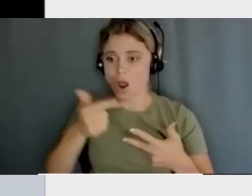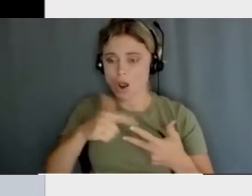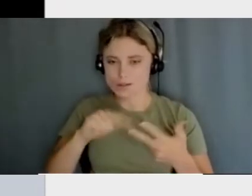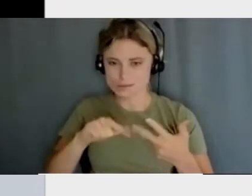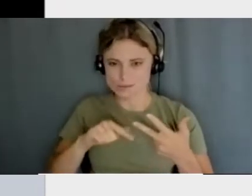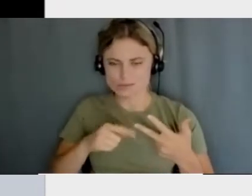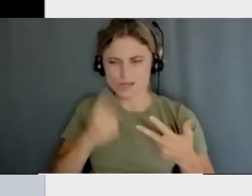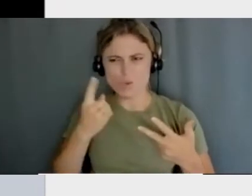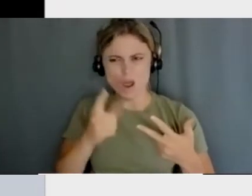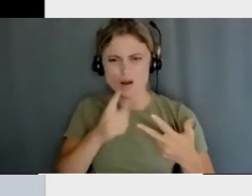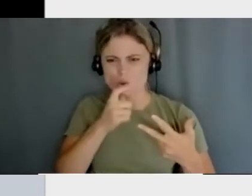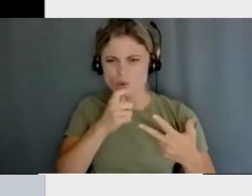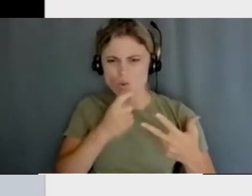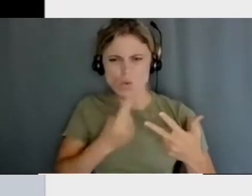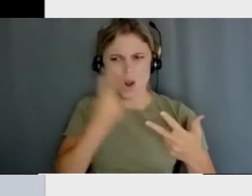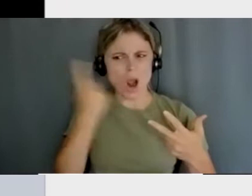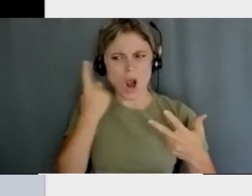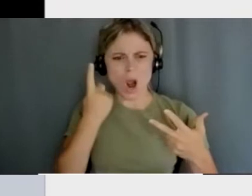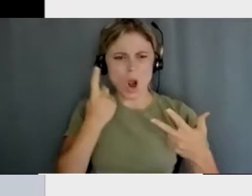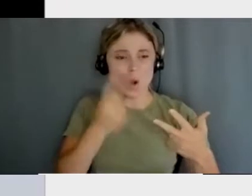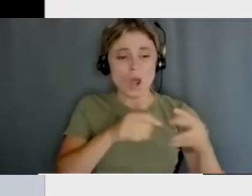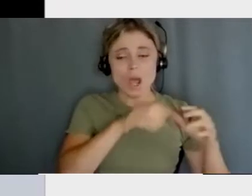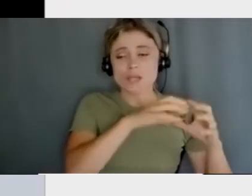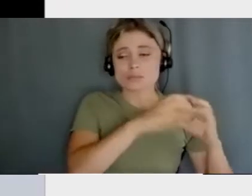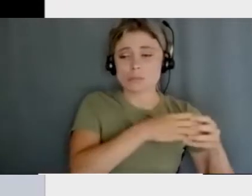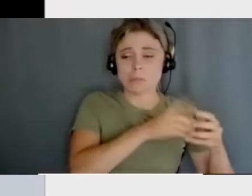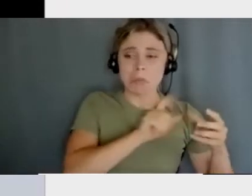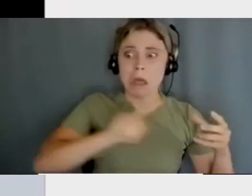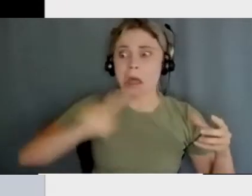who was always somewhere else.